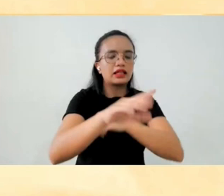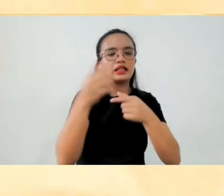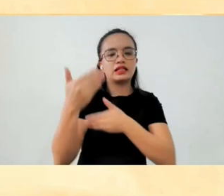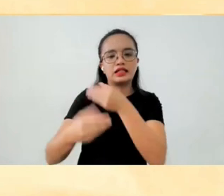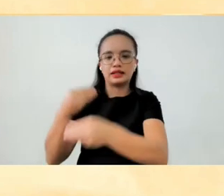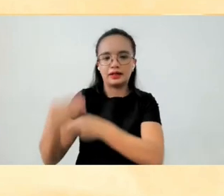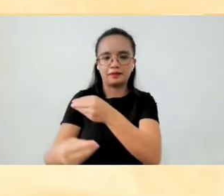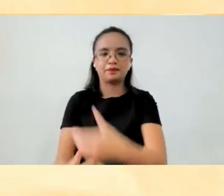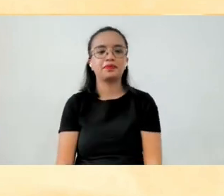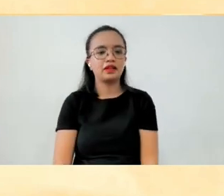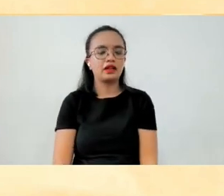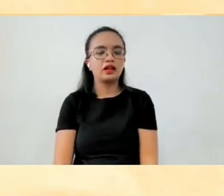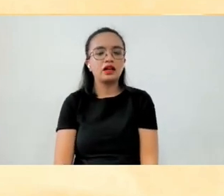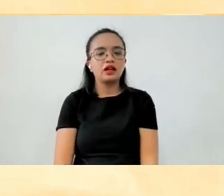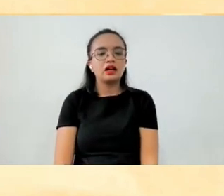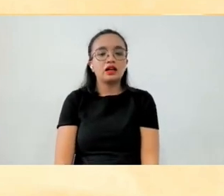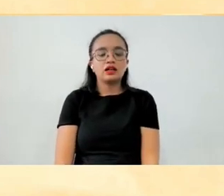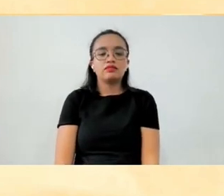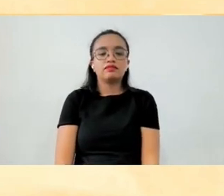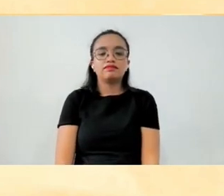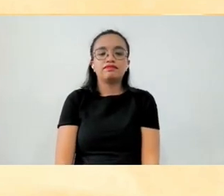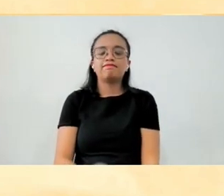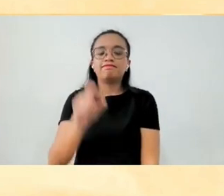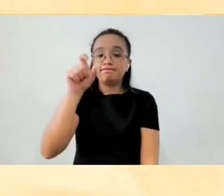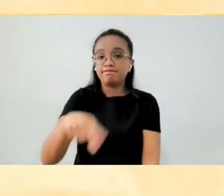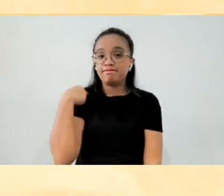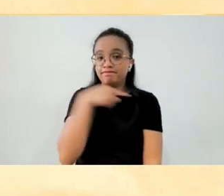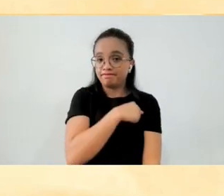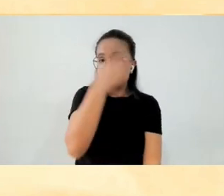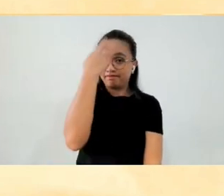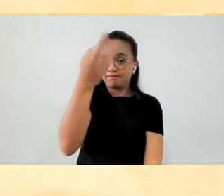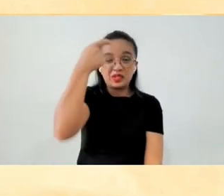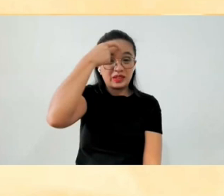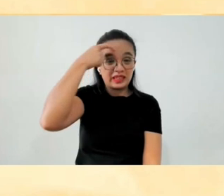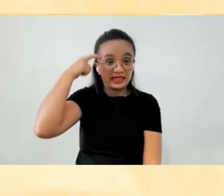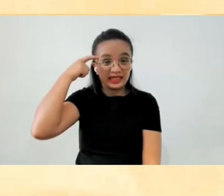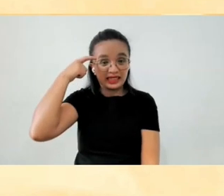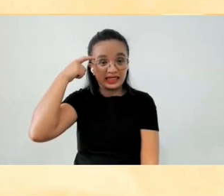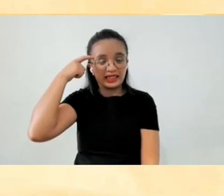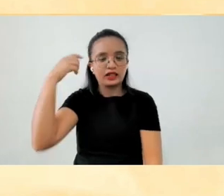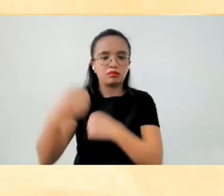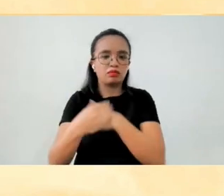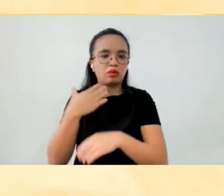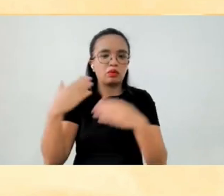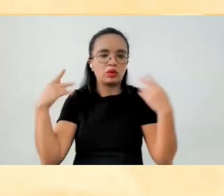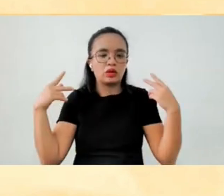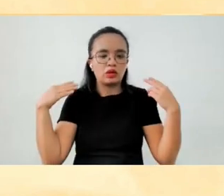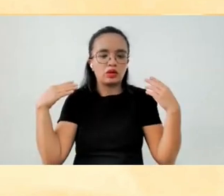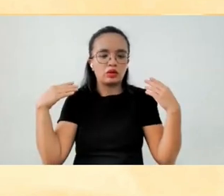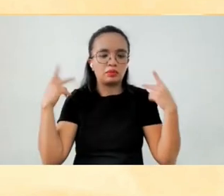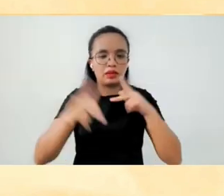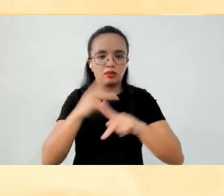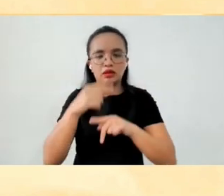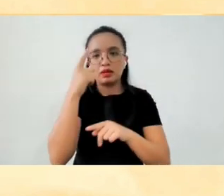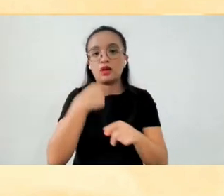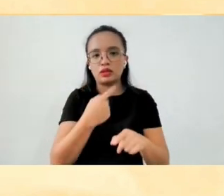Okay, so we also must realize that trauma overwhelms the human system. As I said, we're not immune. No?